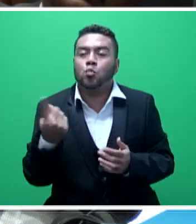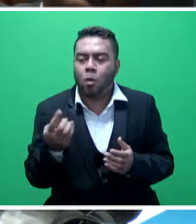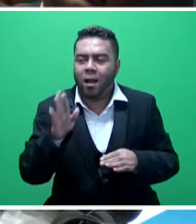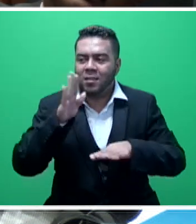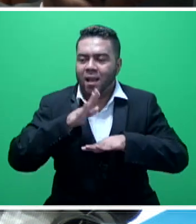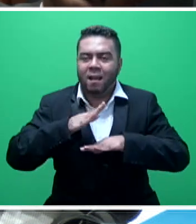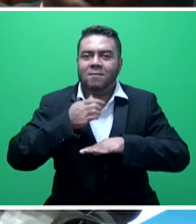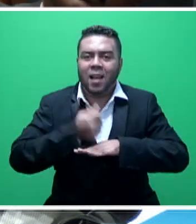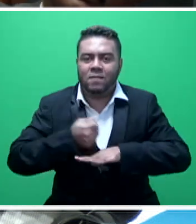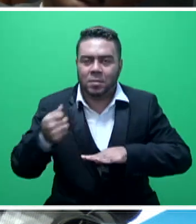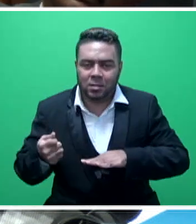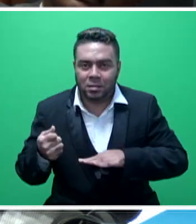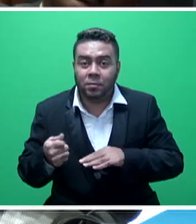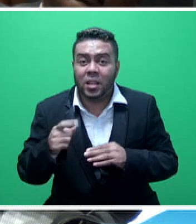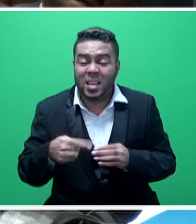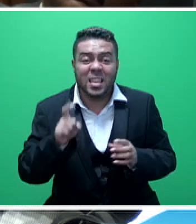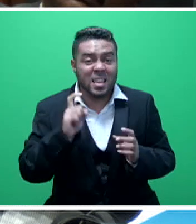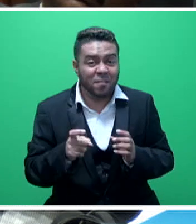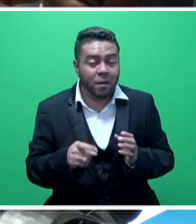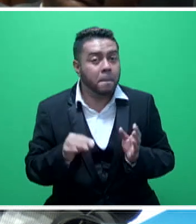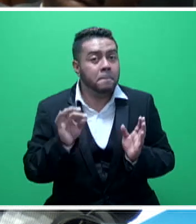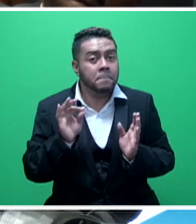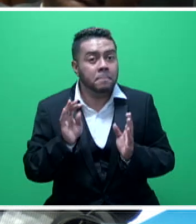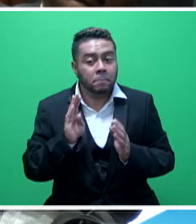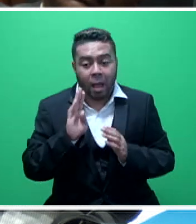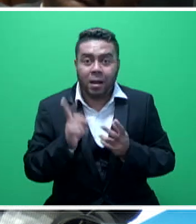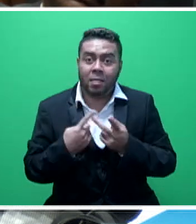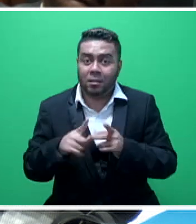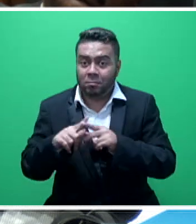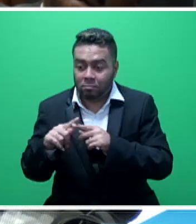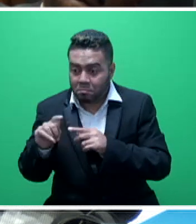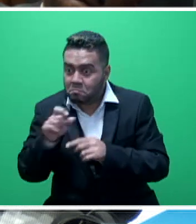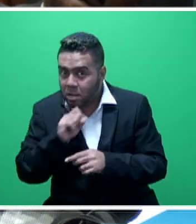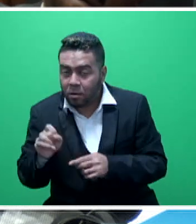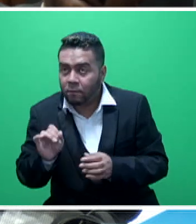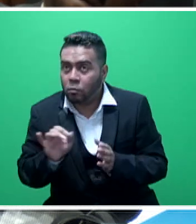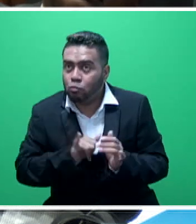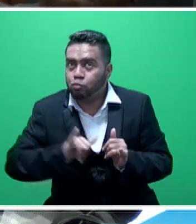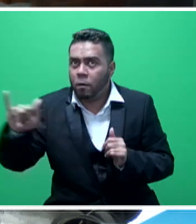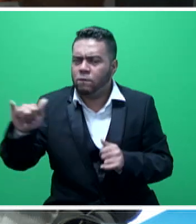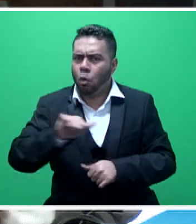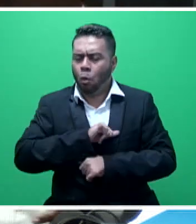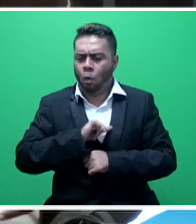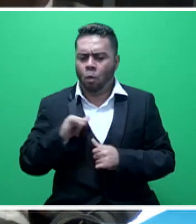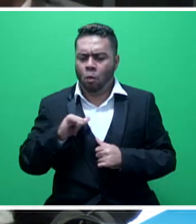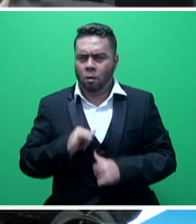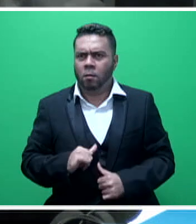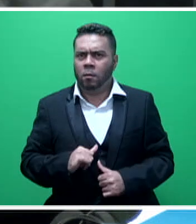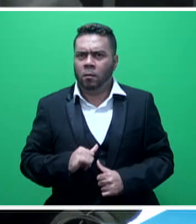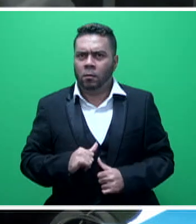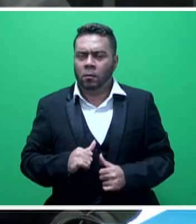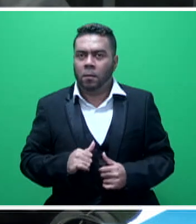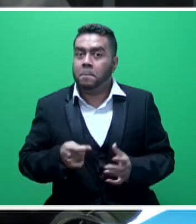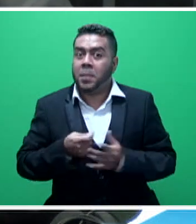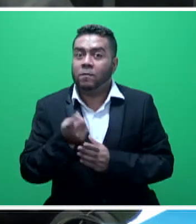trip, Mr. Z was also part of the returning passengers who had gone to India for heart operation, but paid for by his